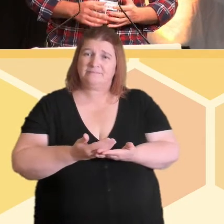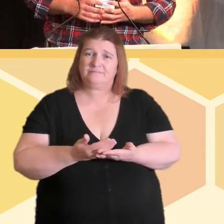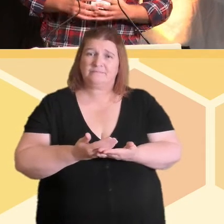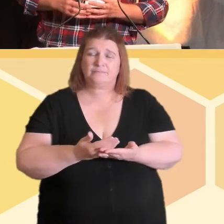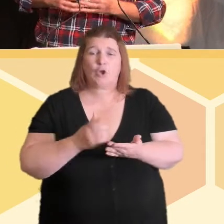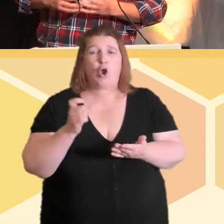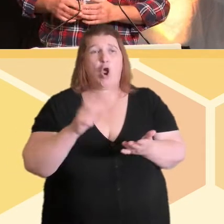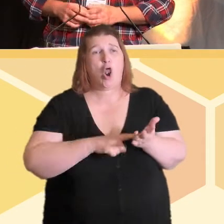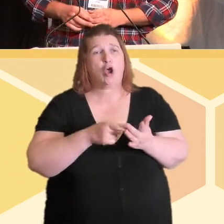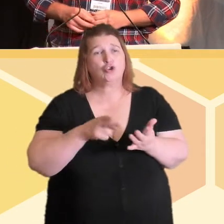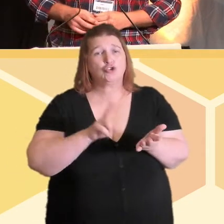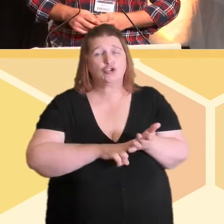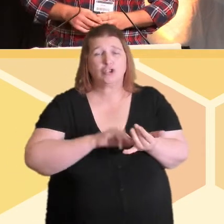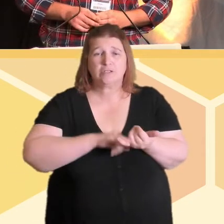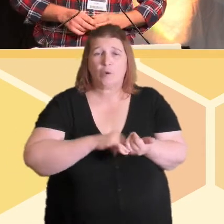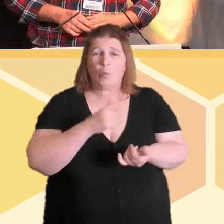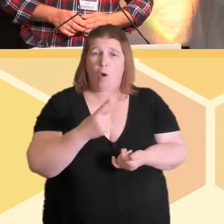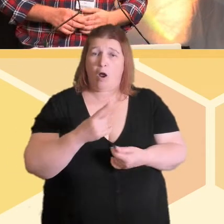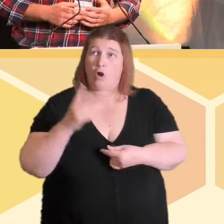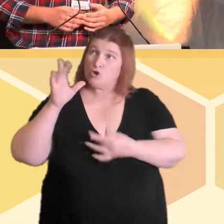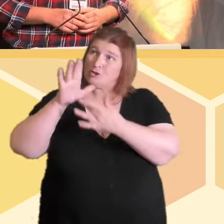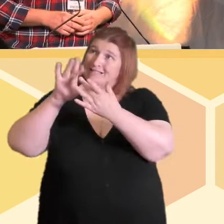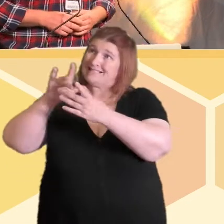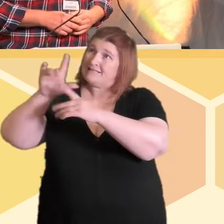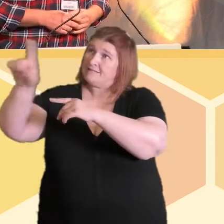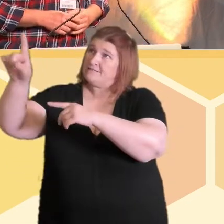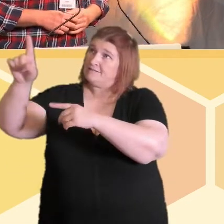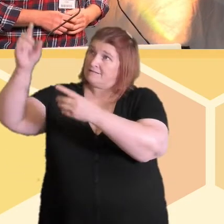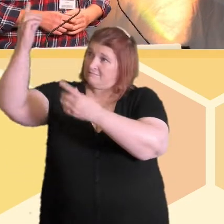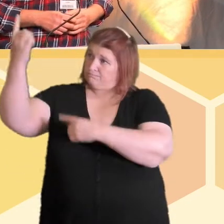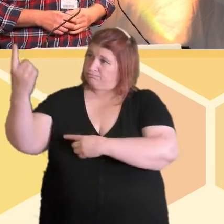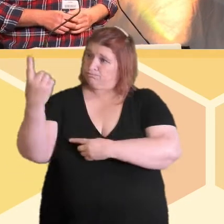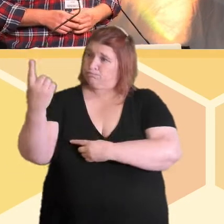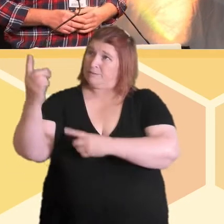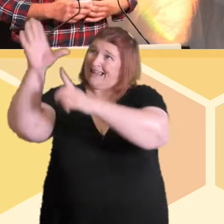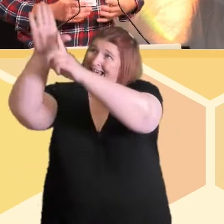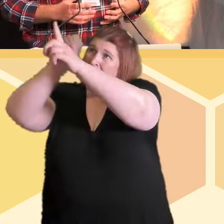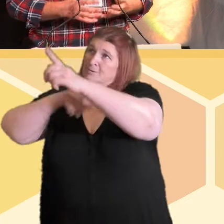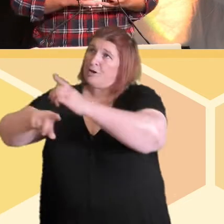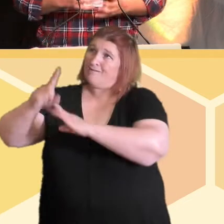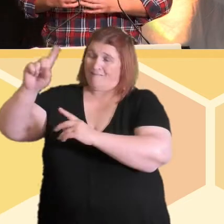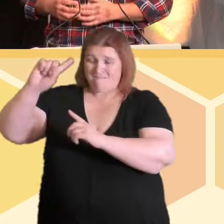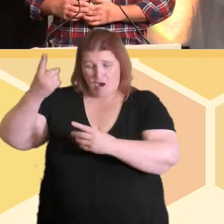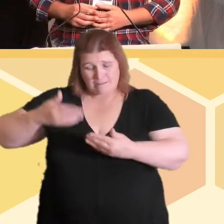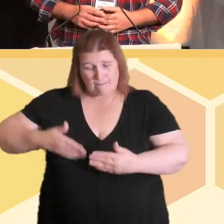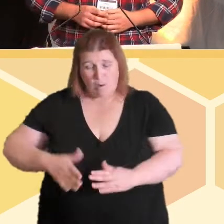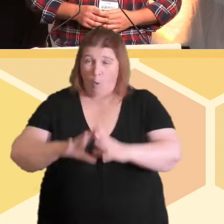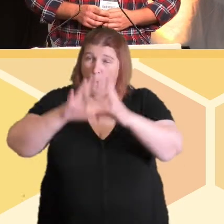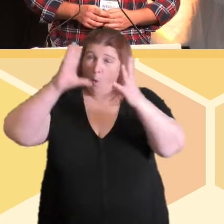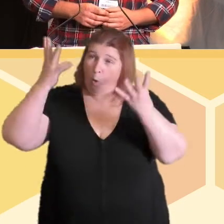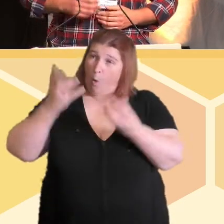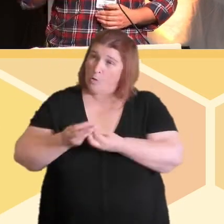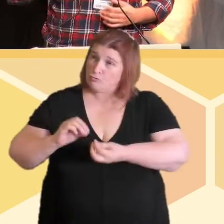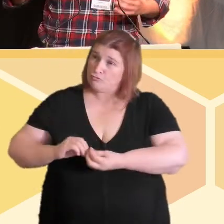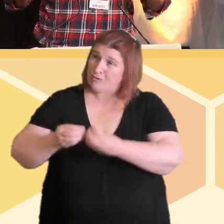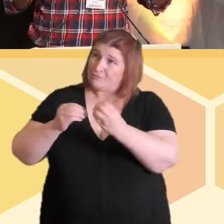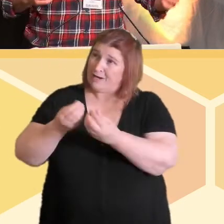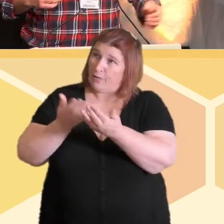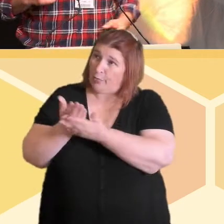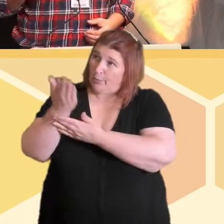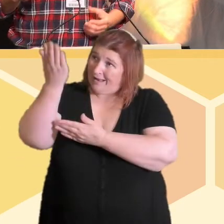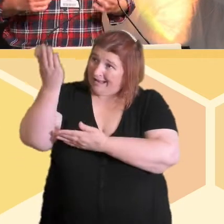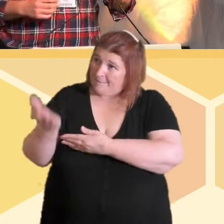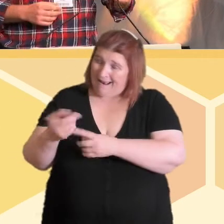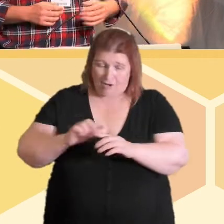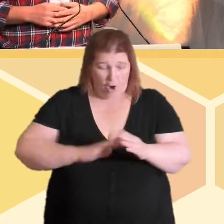says, Jesus is the image of the invisible God, the firstborn over all creation. For in him all things were created, things in heaven and